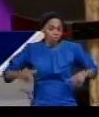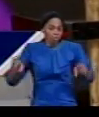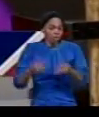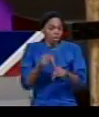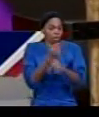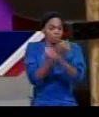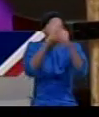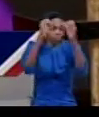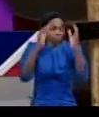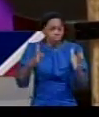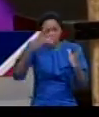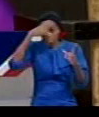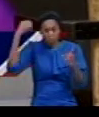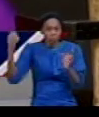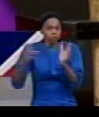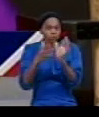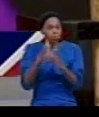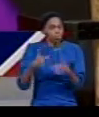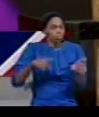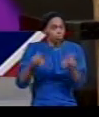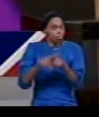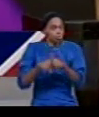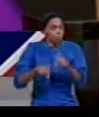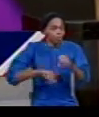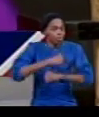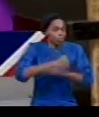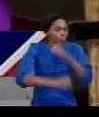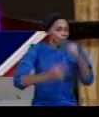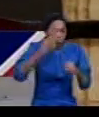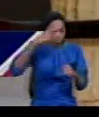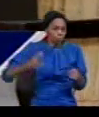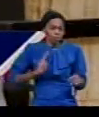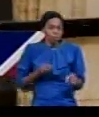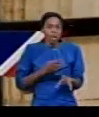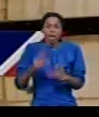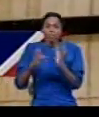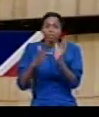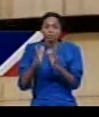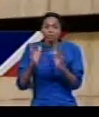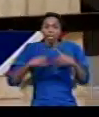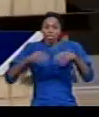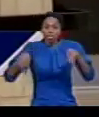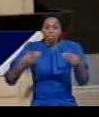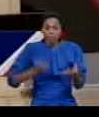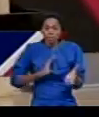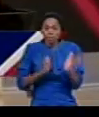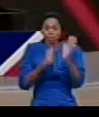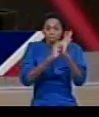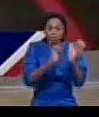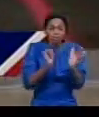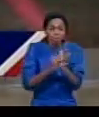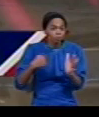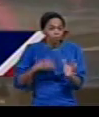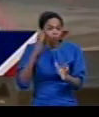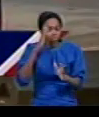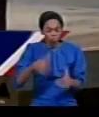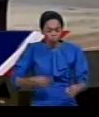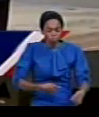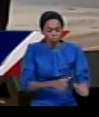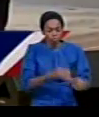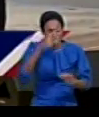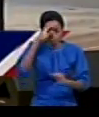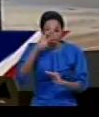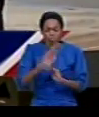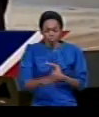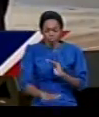because Christ also suffered for us, leaving us an example that ye should follow his steps. Ye